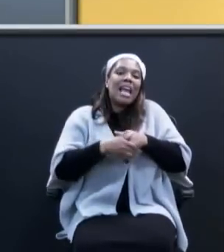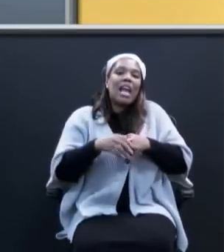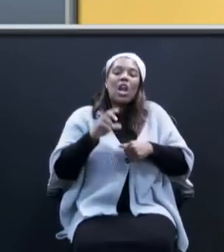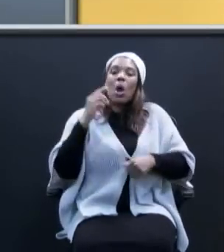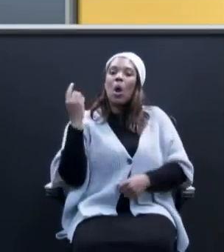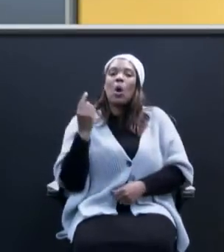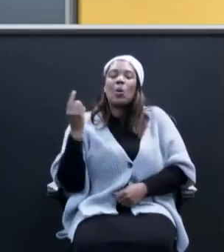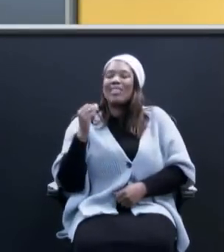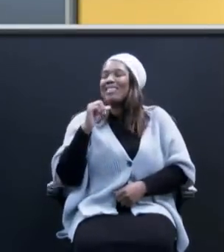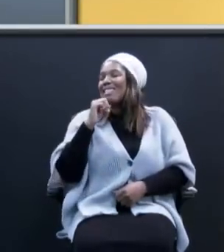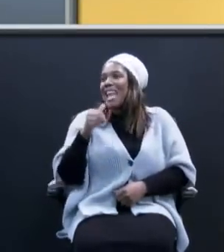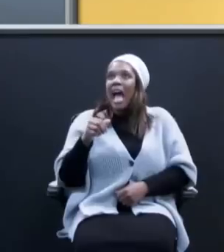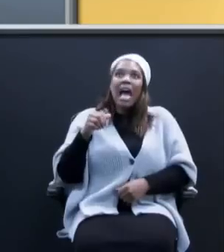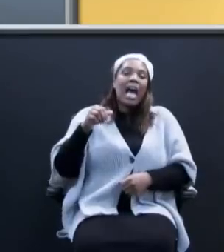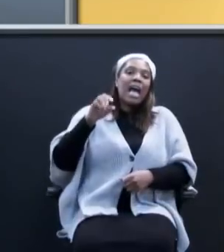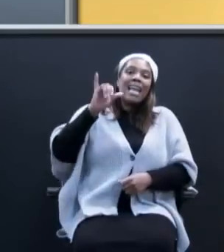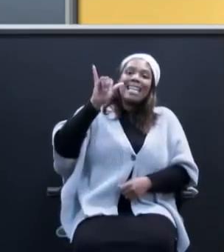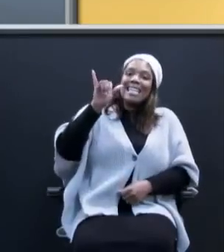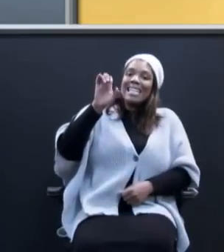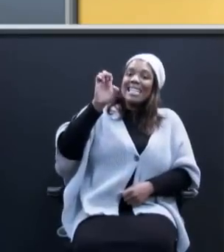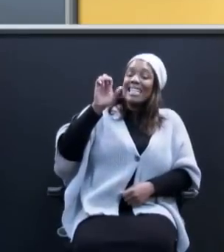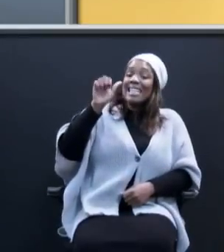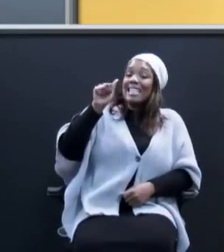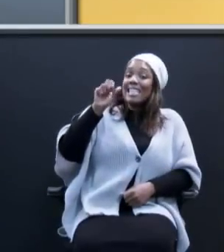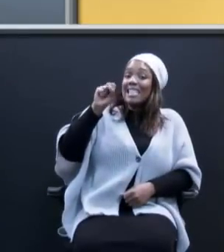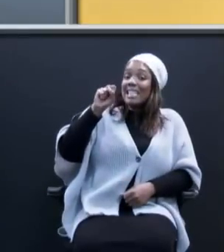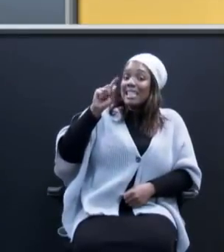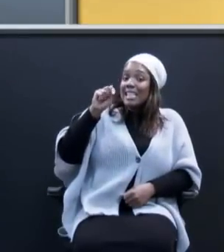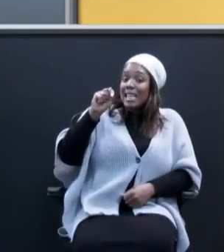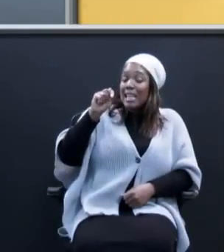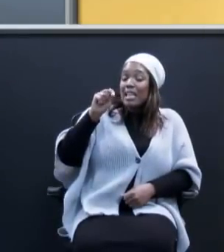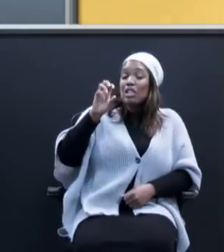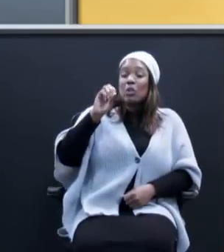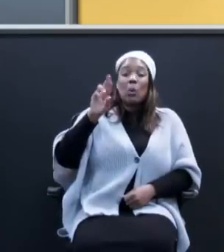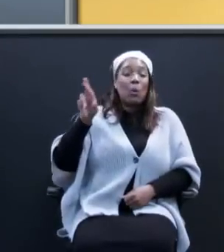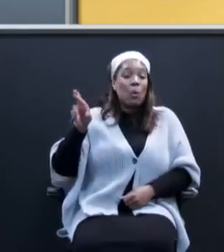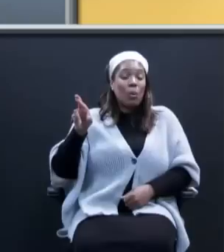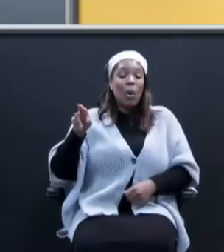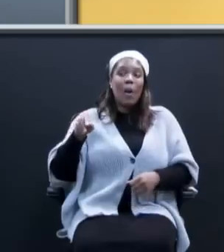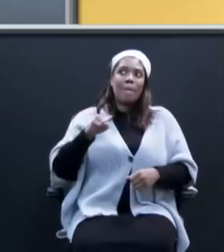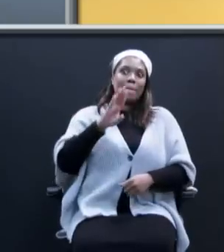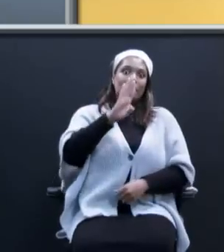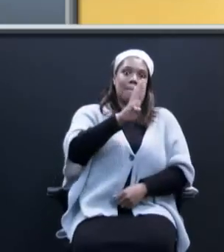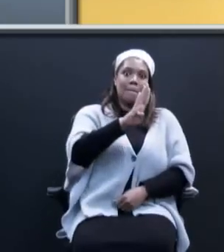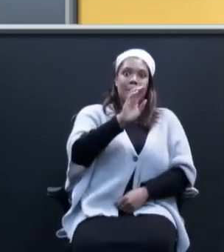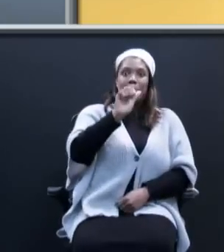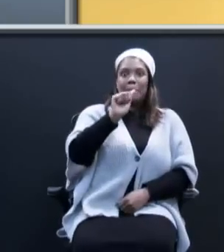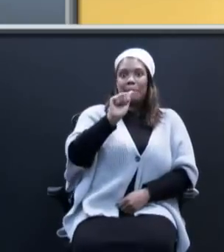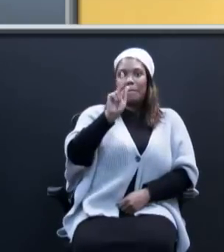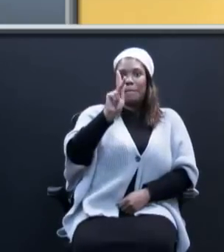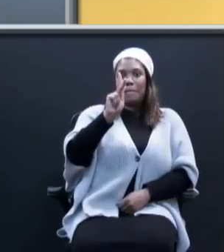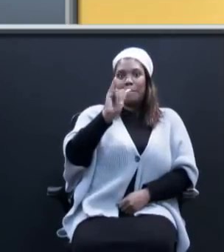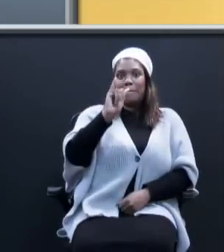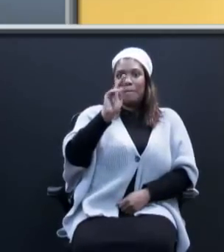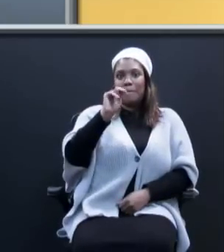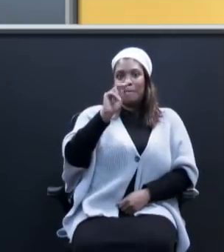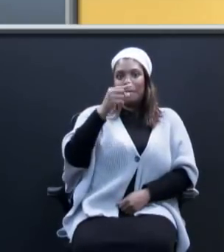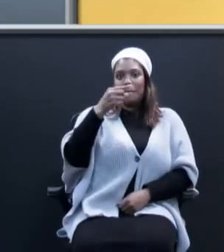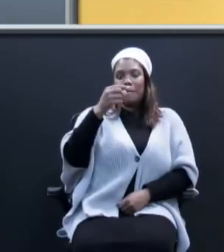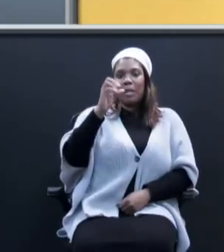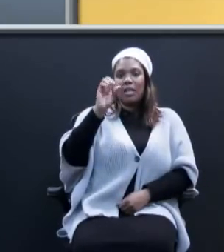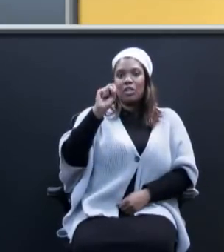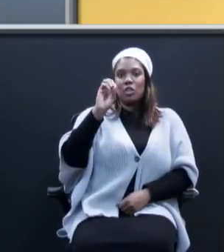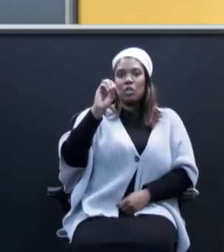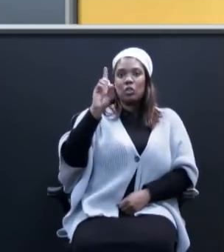baking soda and my... No! It is the feast of unleavened bread. Not unleavened